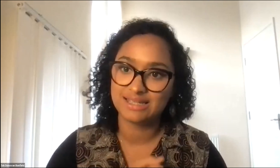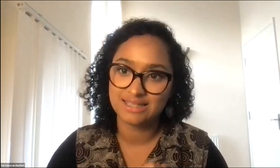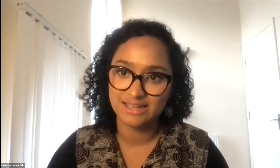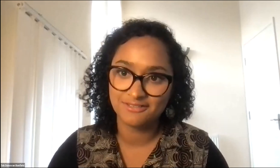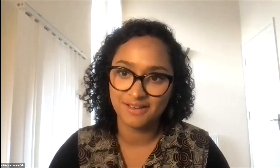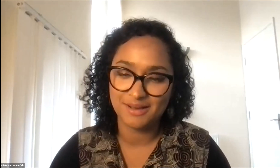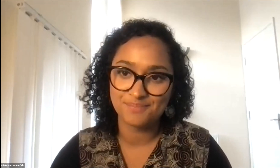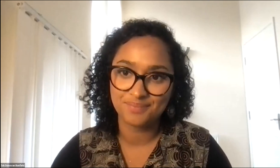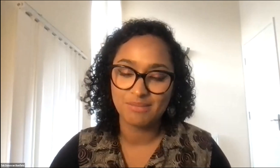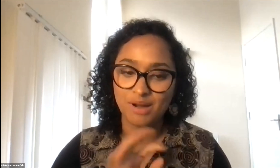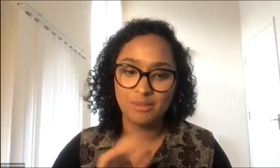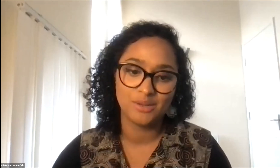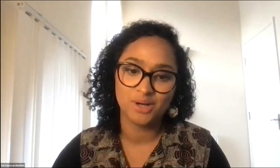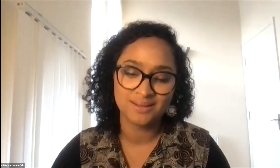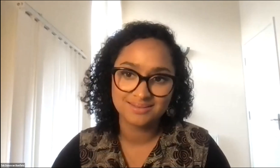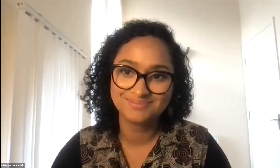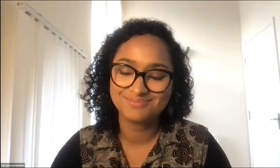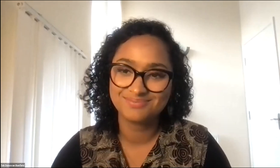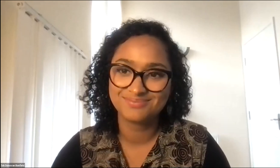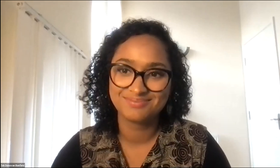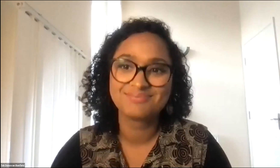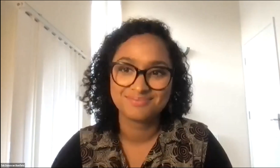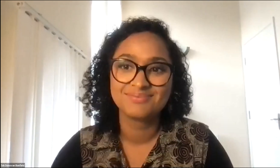data set to see if my pipeline works.